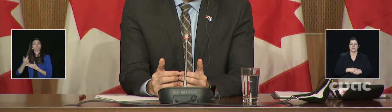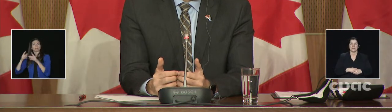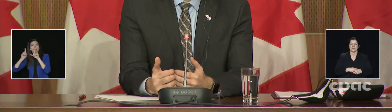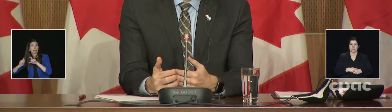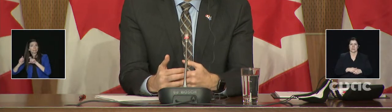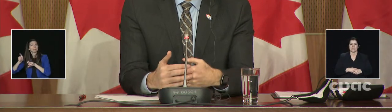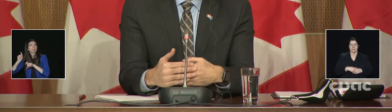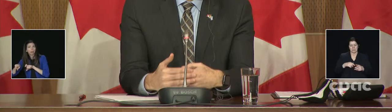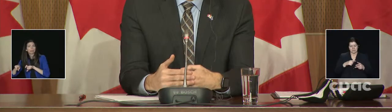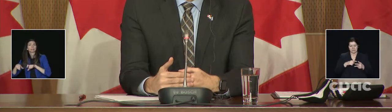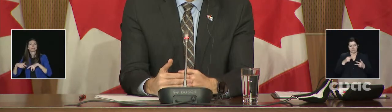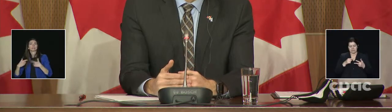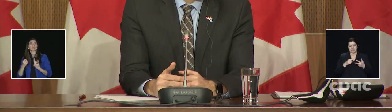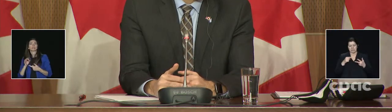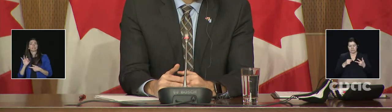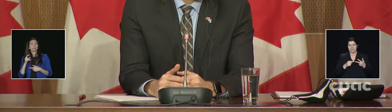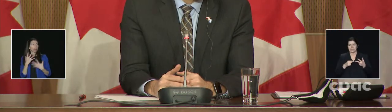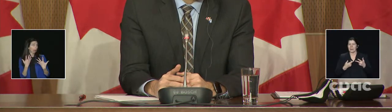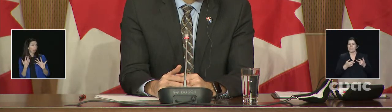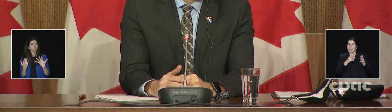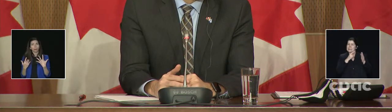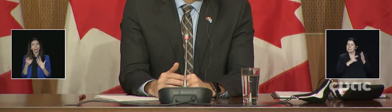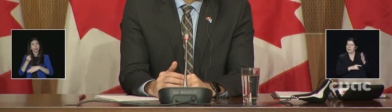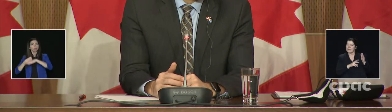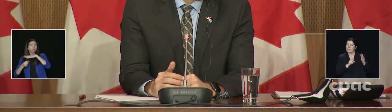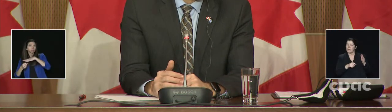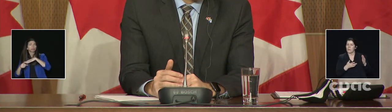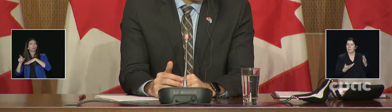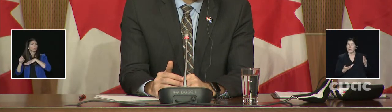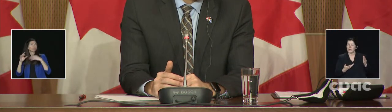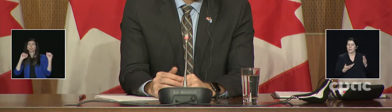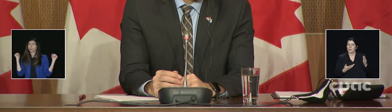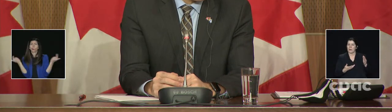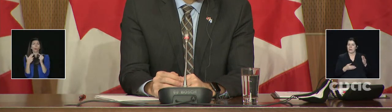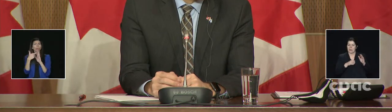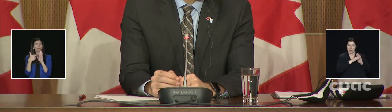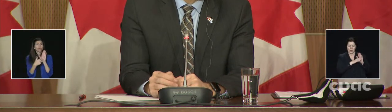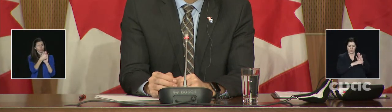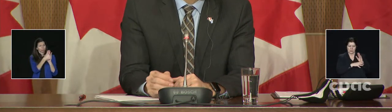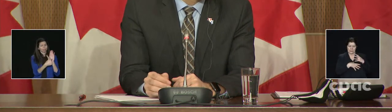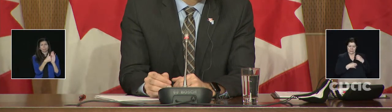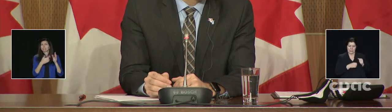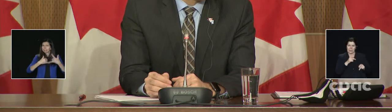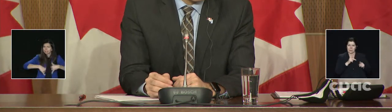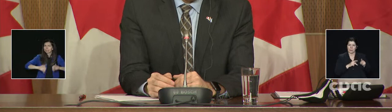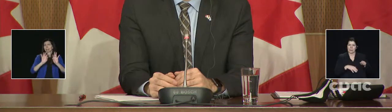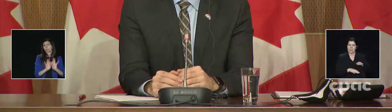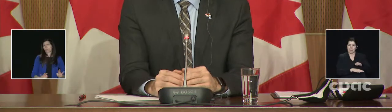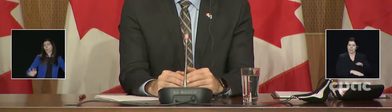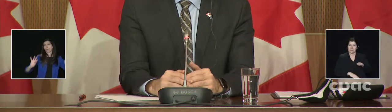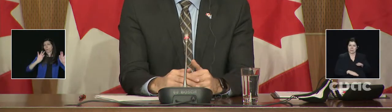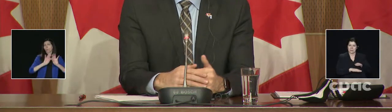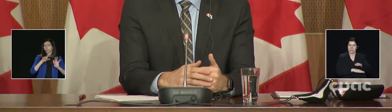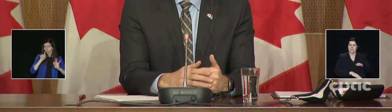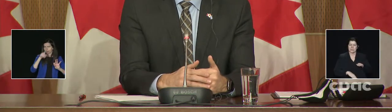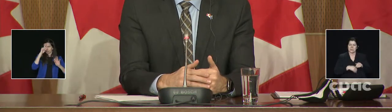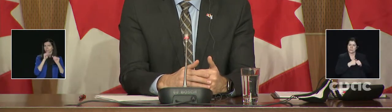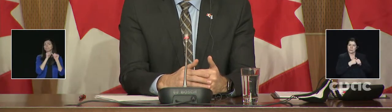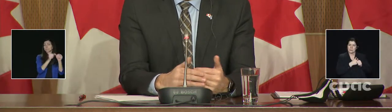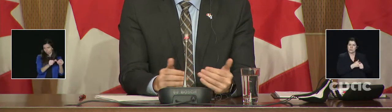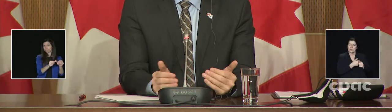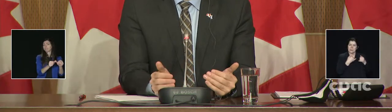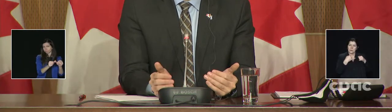So those are the fundamental public health measures that I understand need to continue as